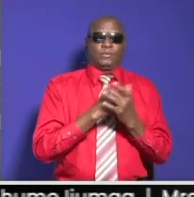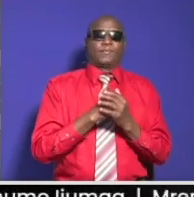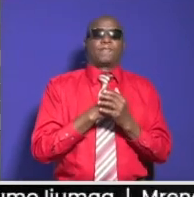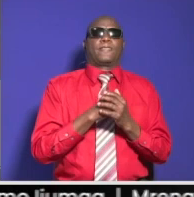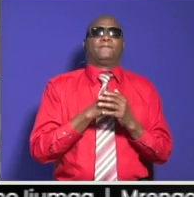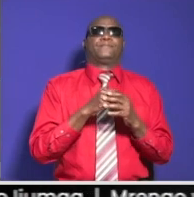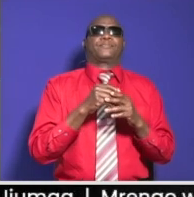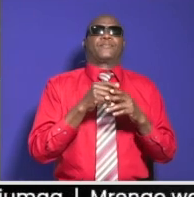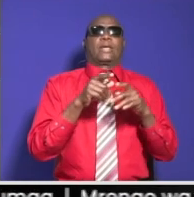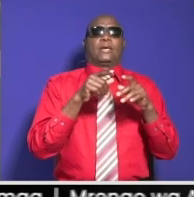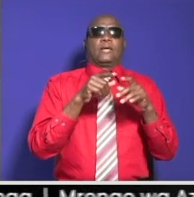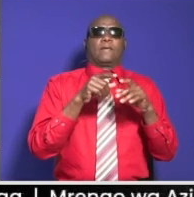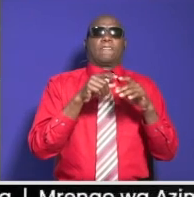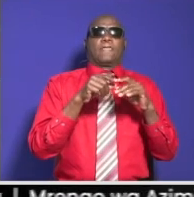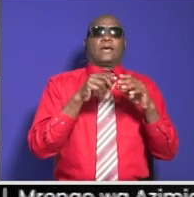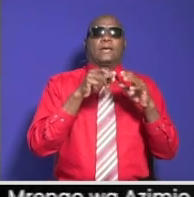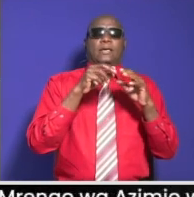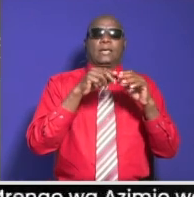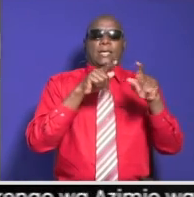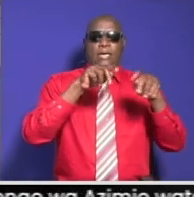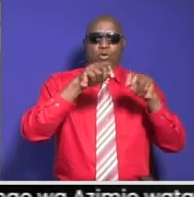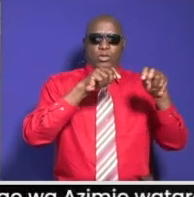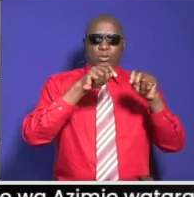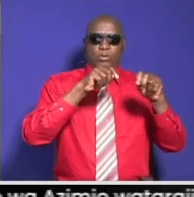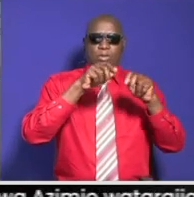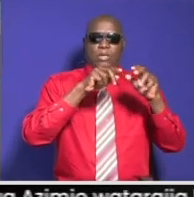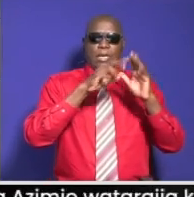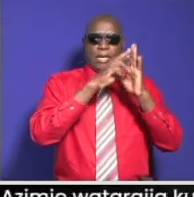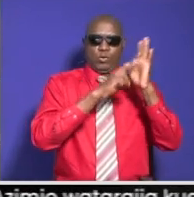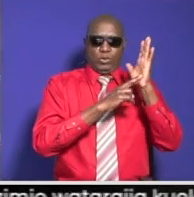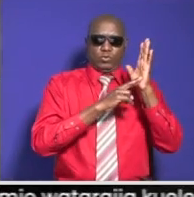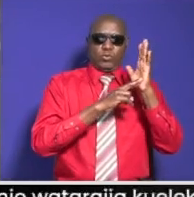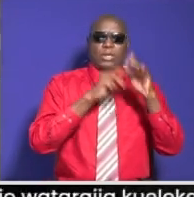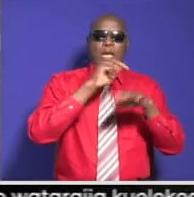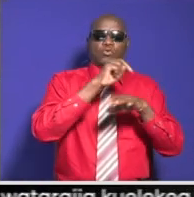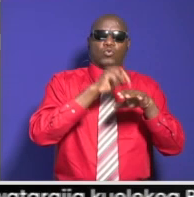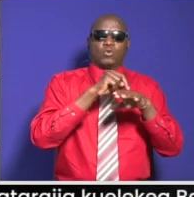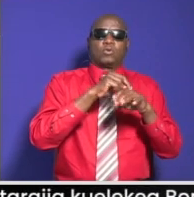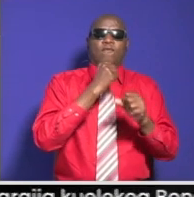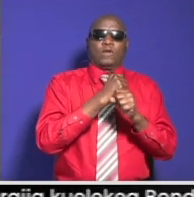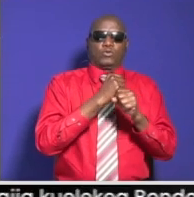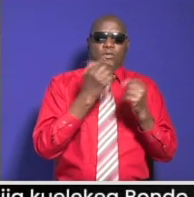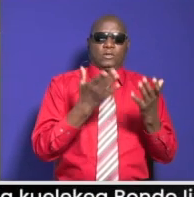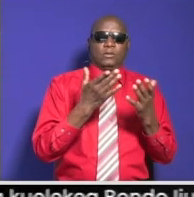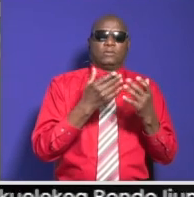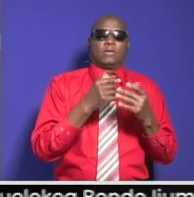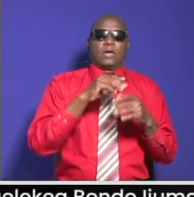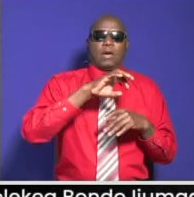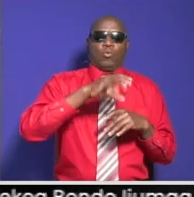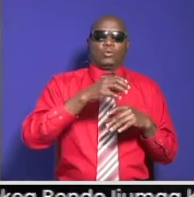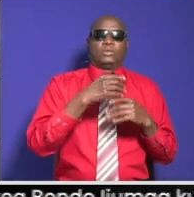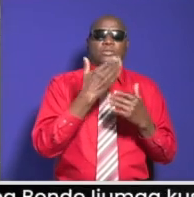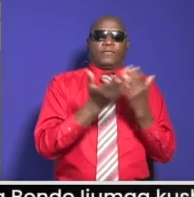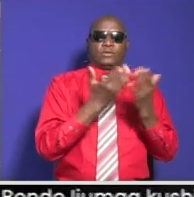regulation is a national function, and that's why the board is here. However, the county, the health service delivery is a